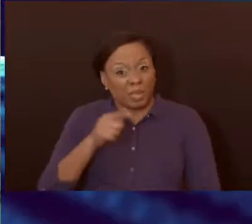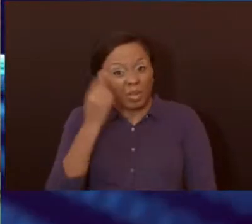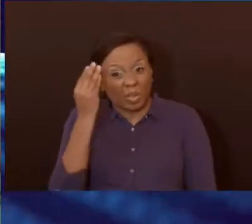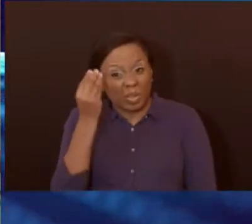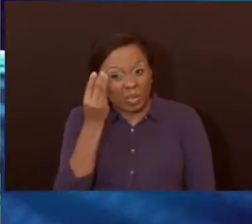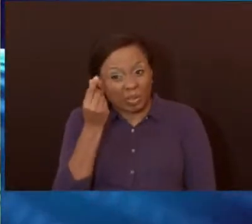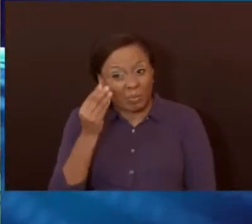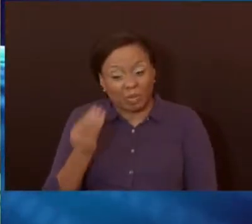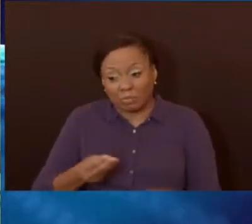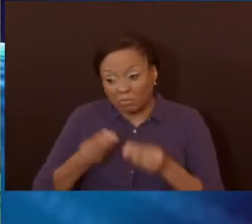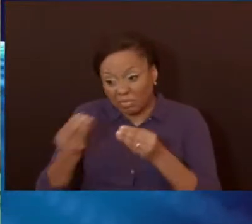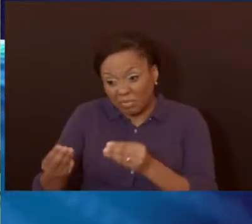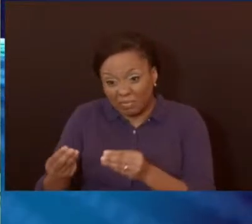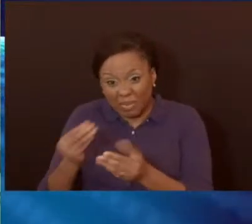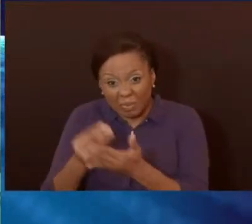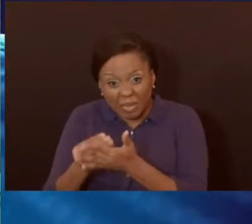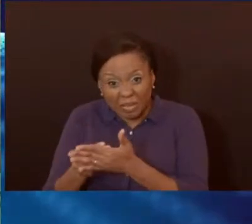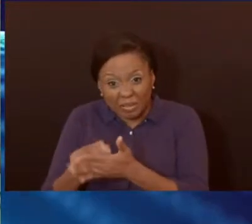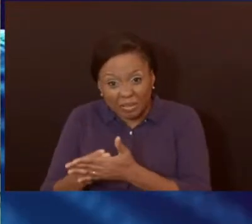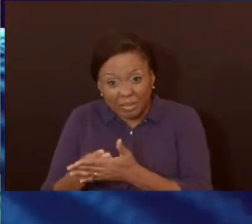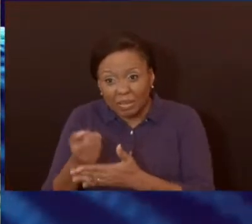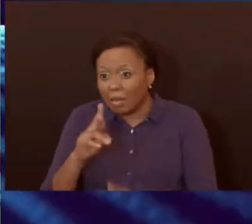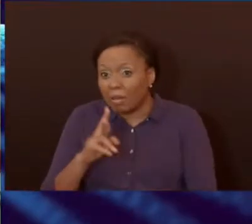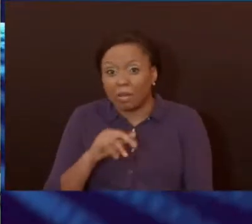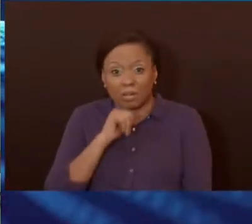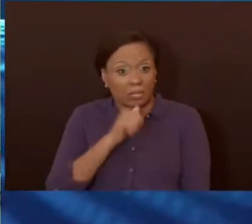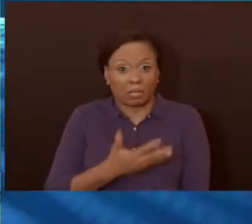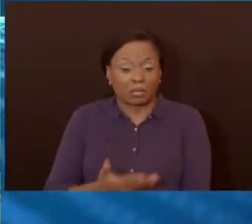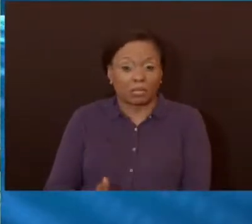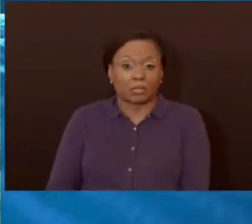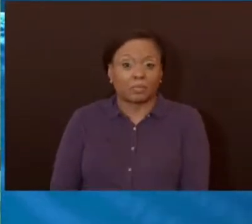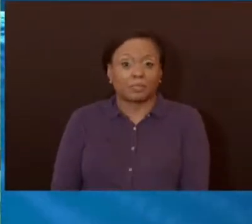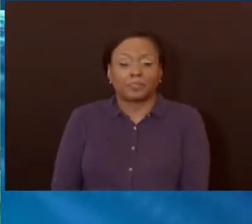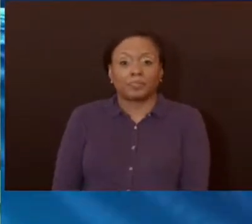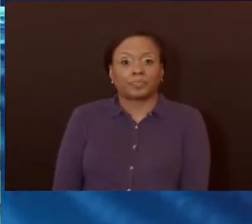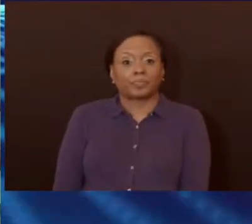numbers along even more, or is that not a consideration?